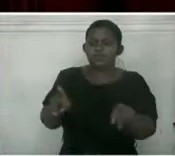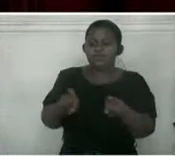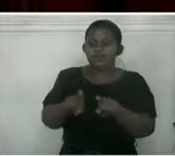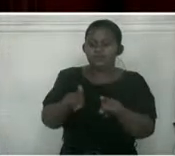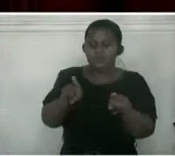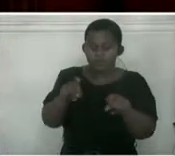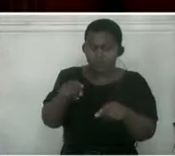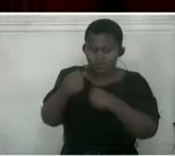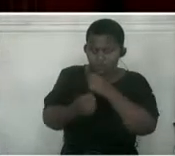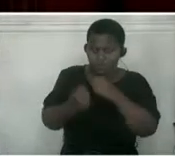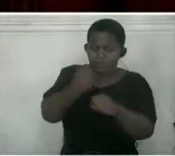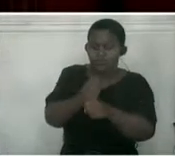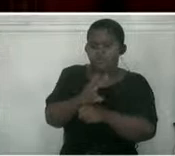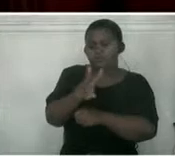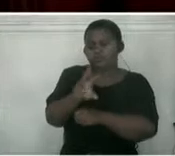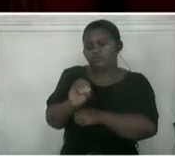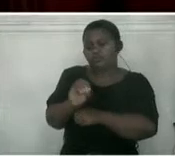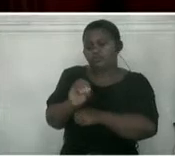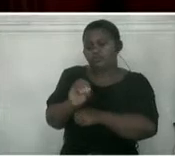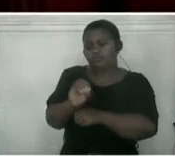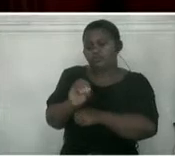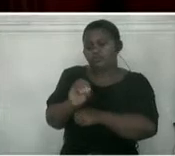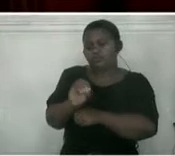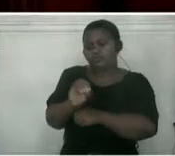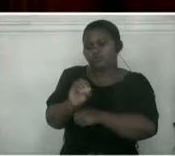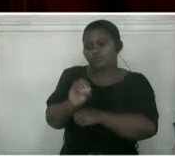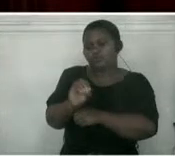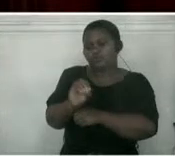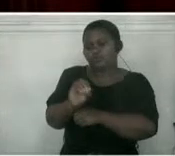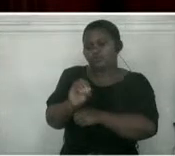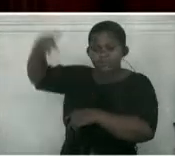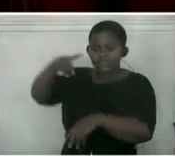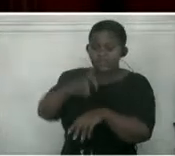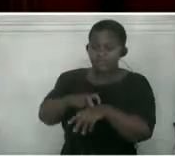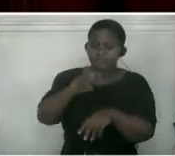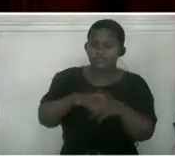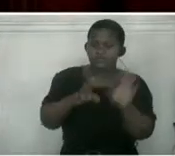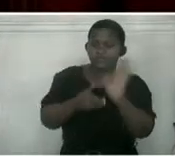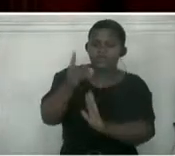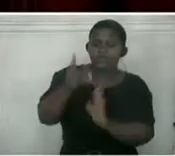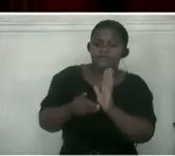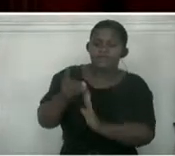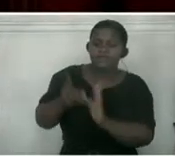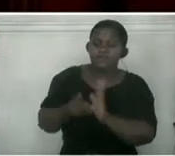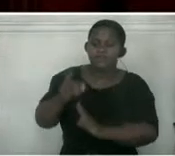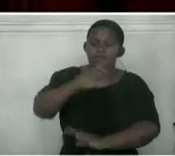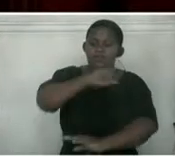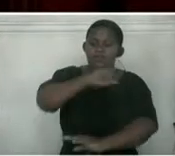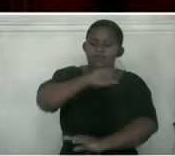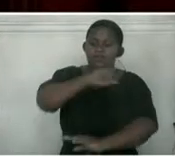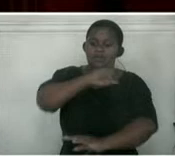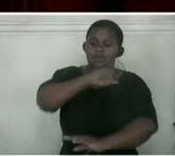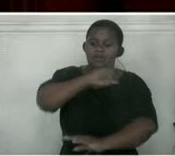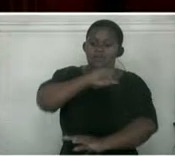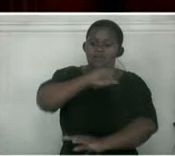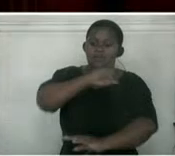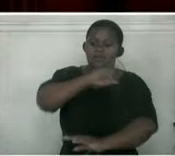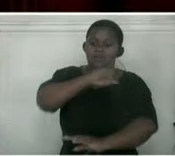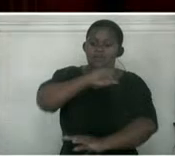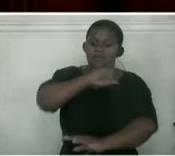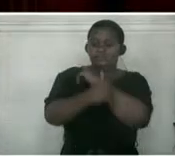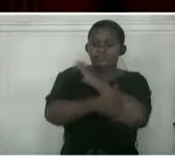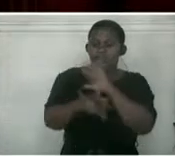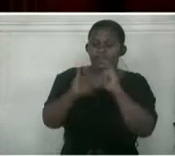2021. Madam Speaker, the need to develop the capacity of the state is best